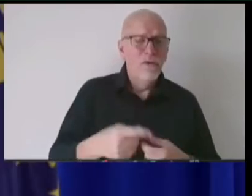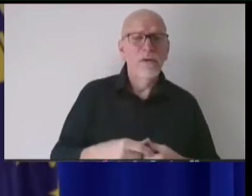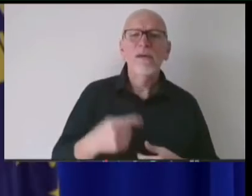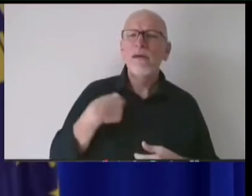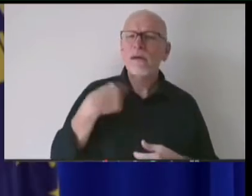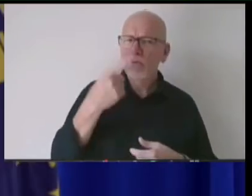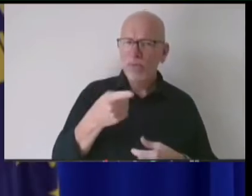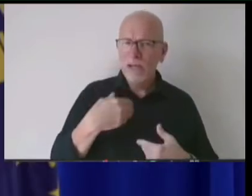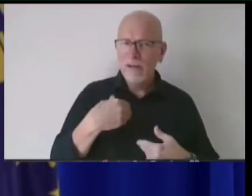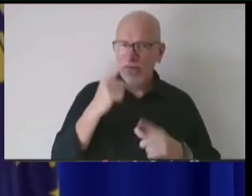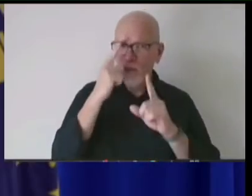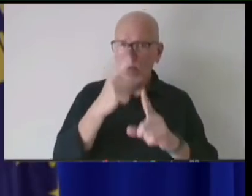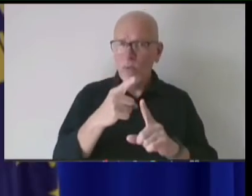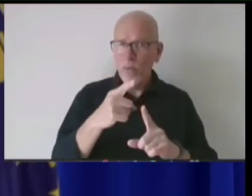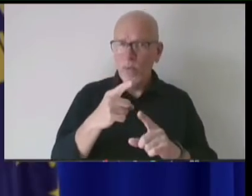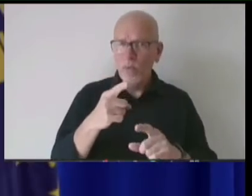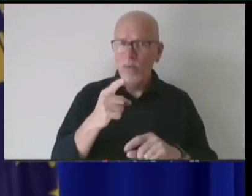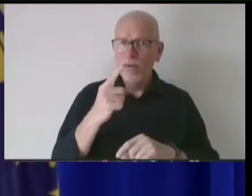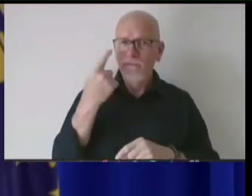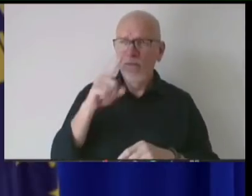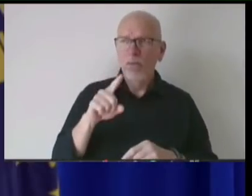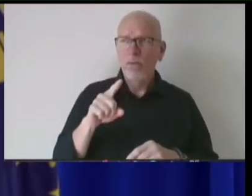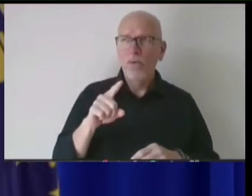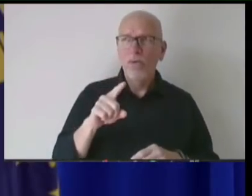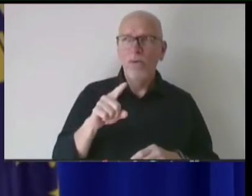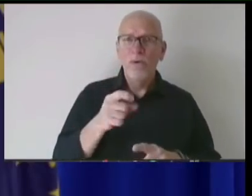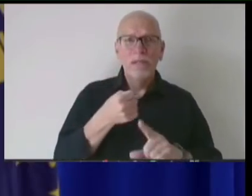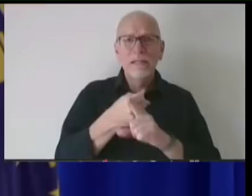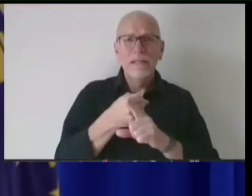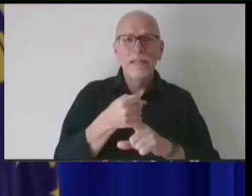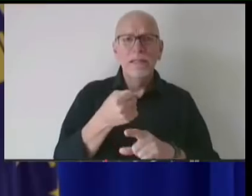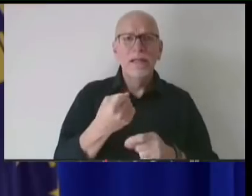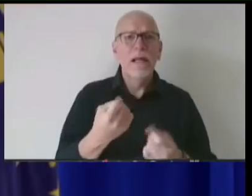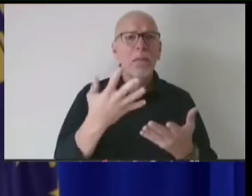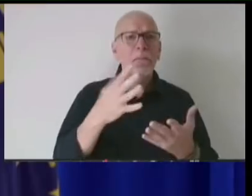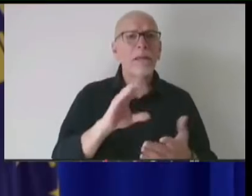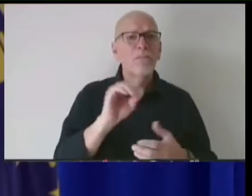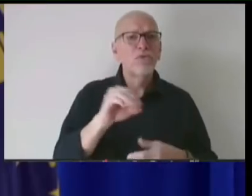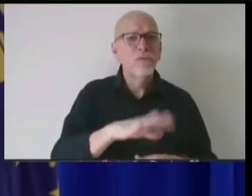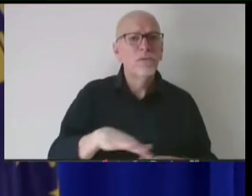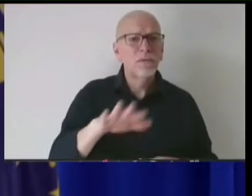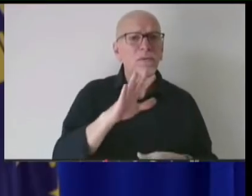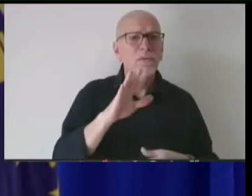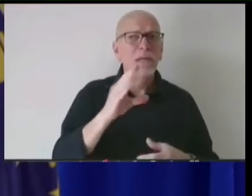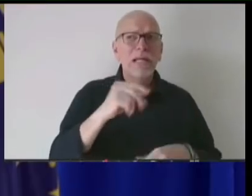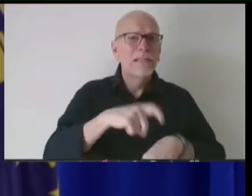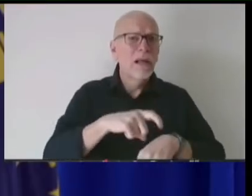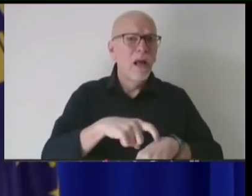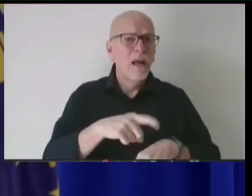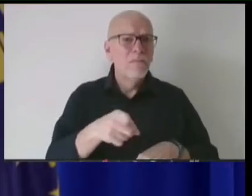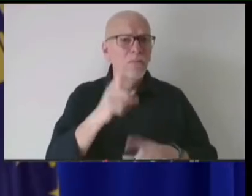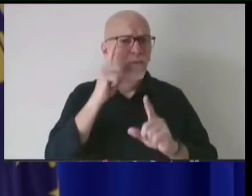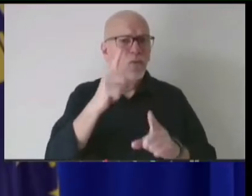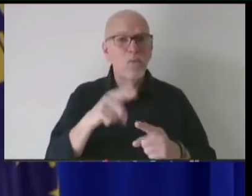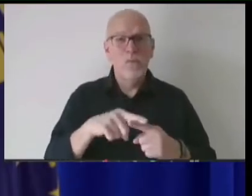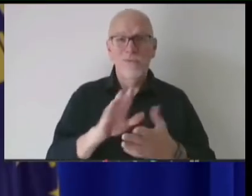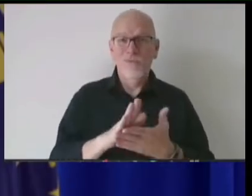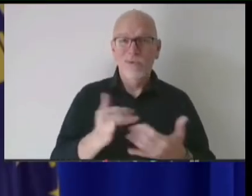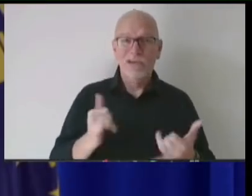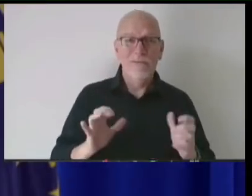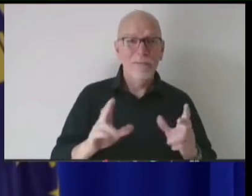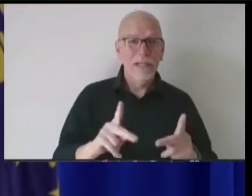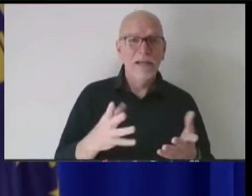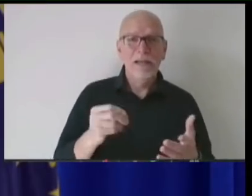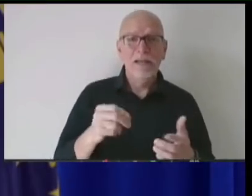if you have a goal in mind in terms of hitting some sort of rate of Hoosiers who are vaccinated and a timeline for that goal, especially with schools back in session and with